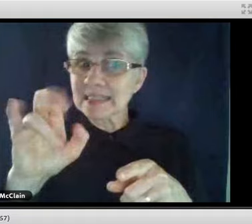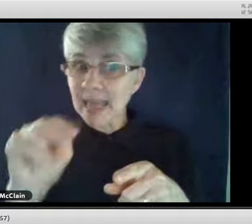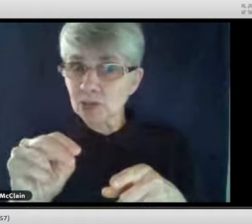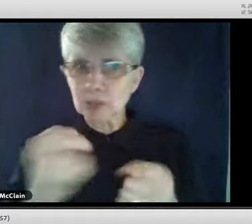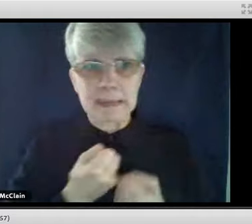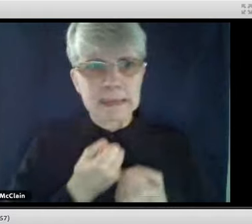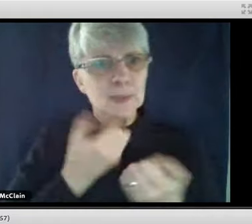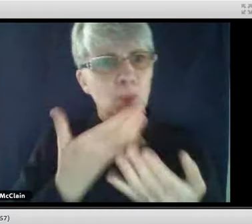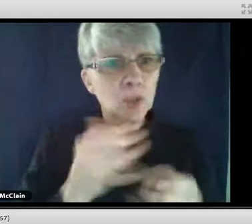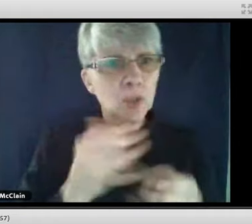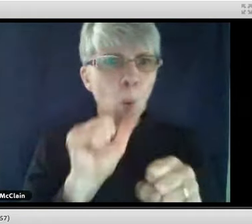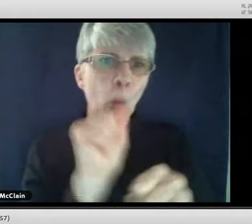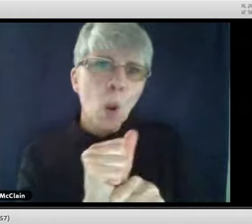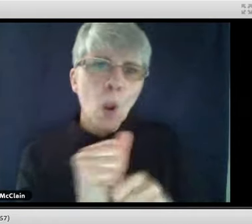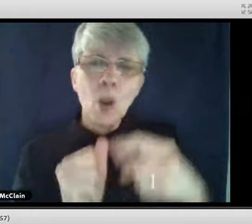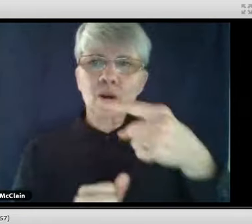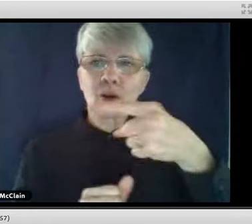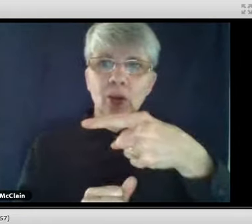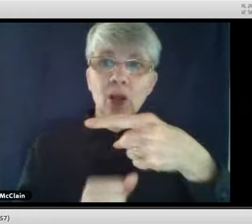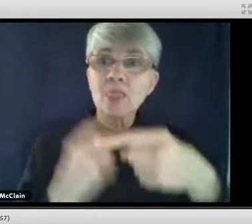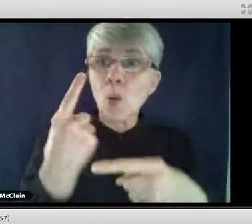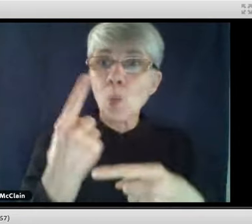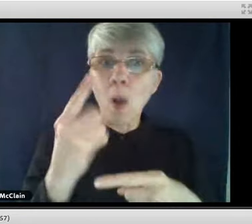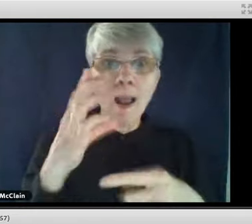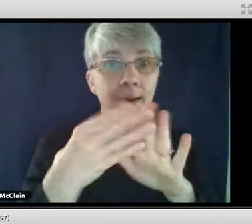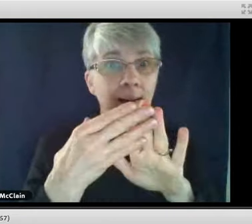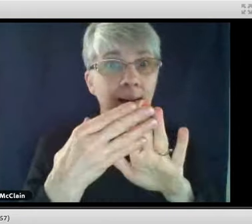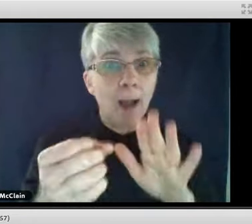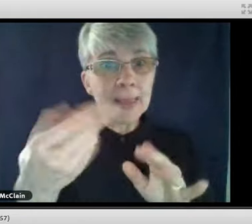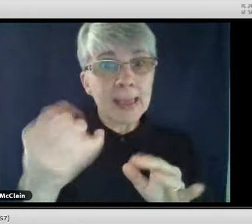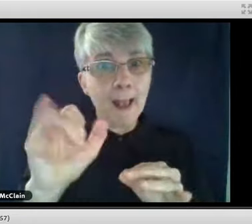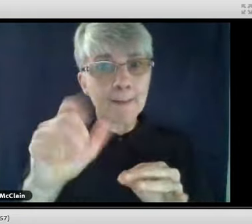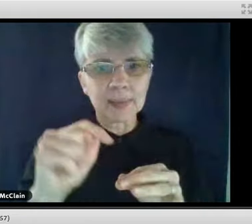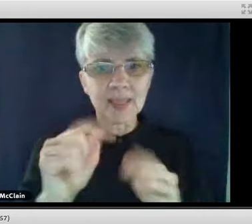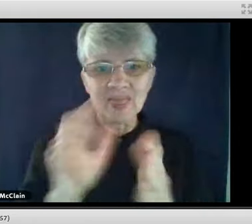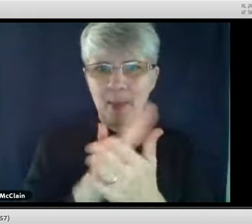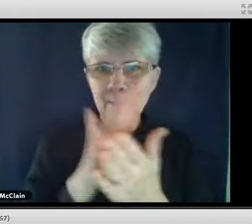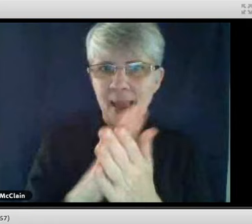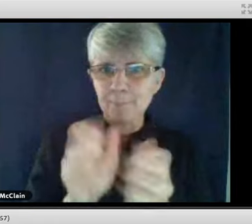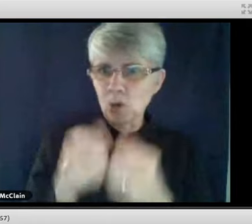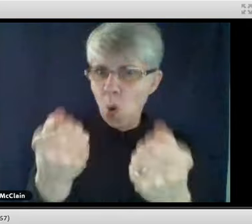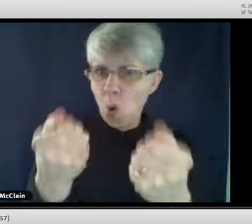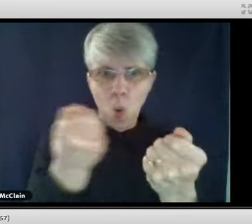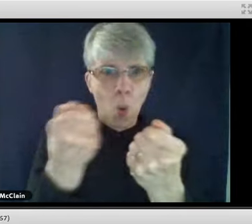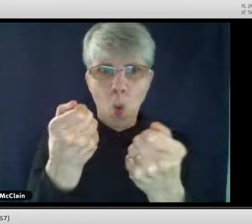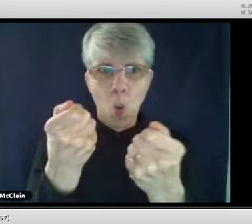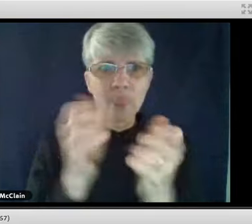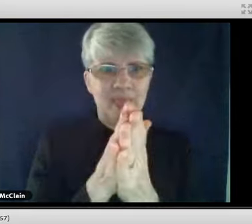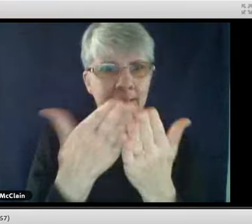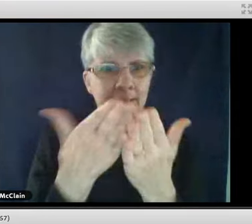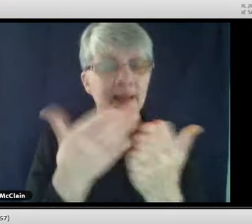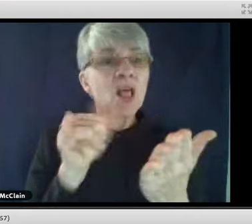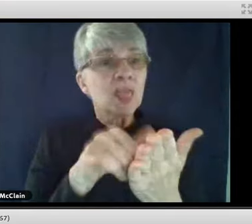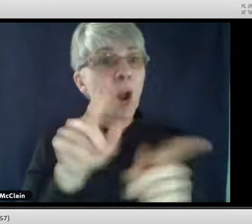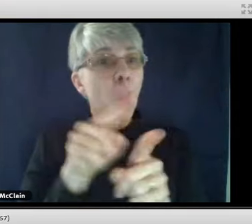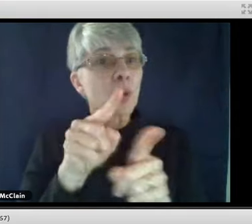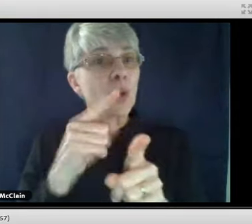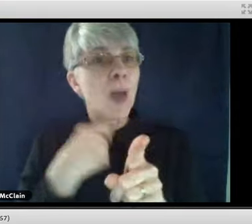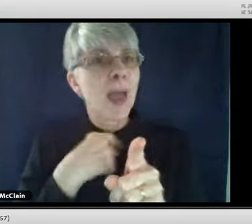right? That one copy of Hamlet, a paperback that you're holding in your hand, that's also encompasses all these